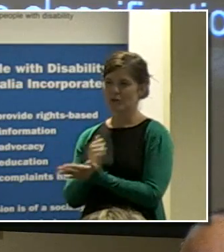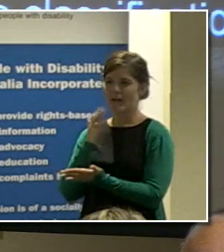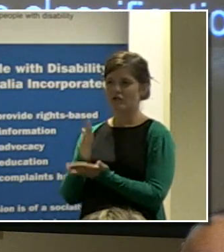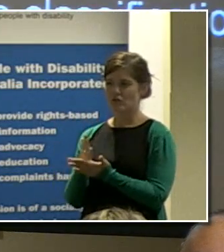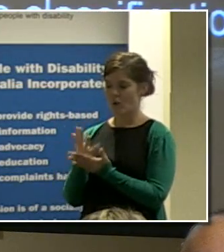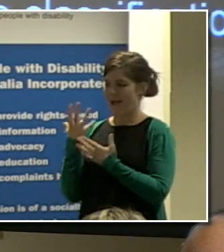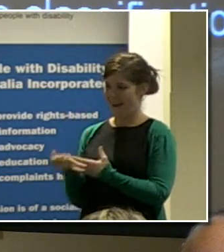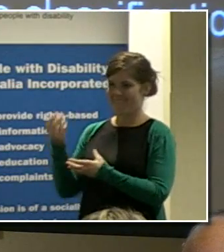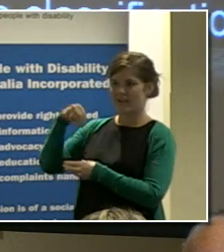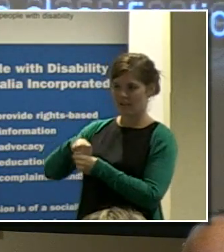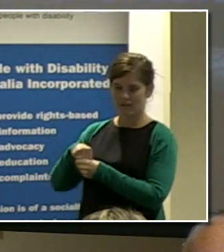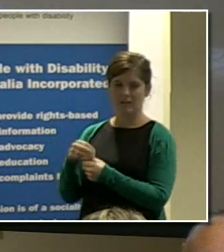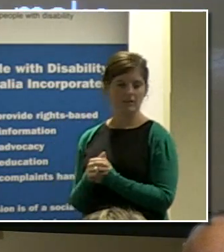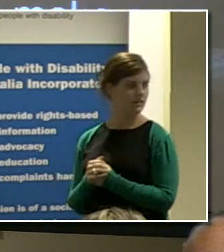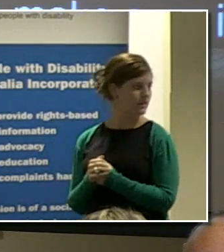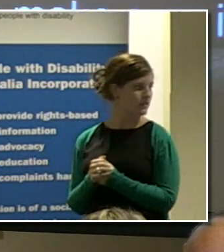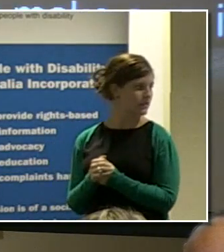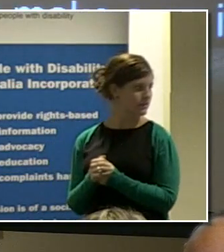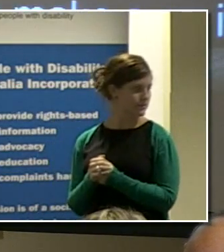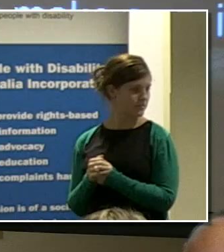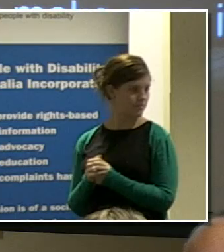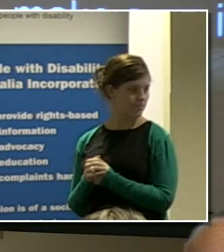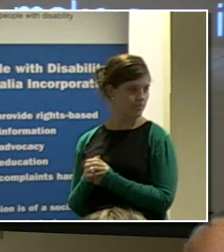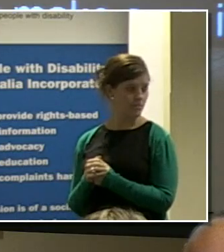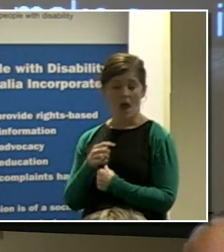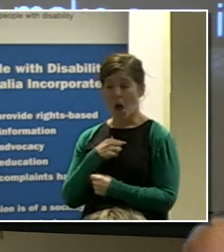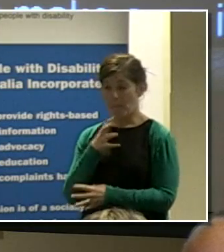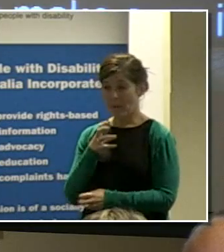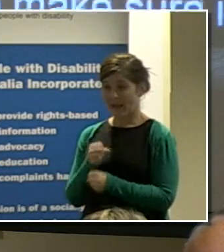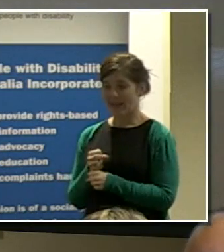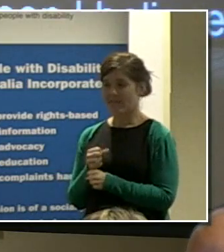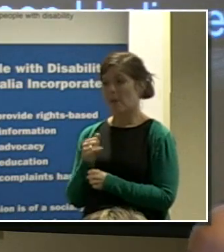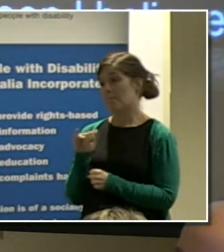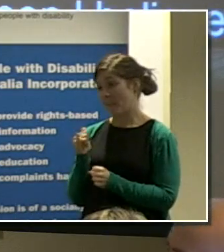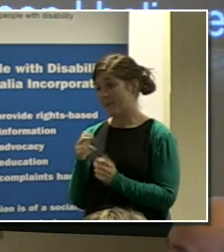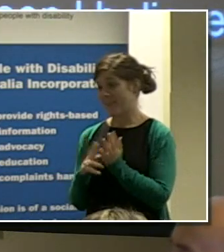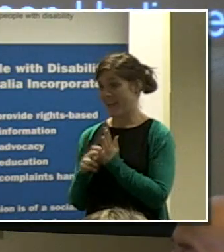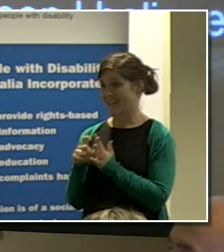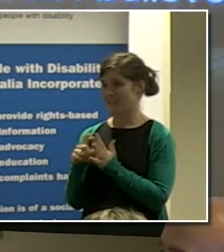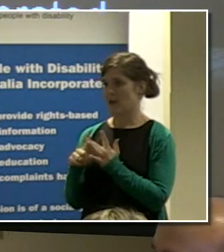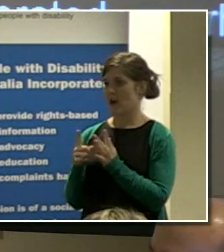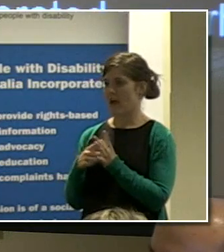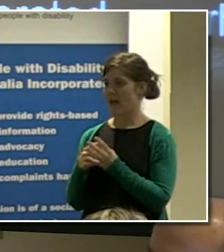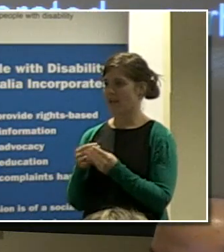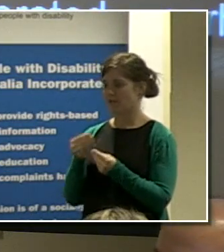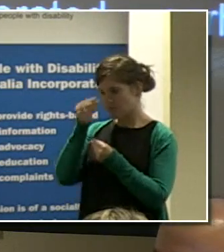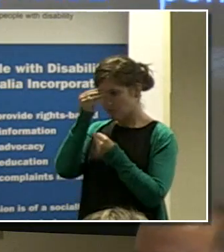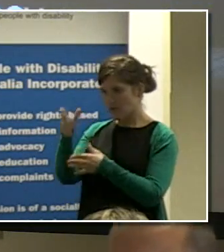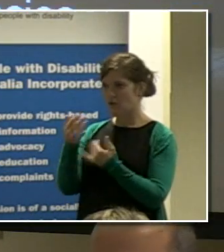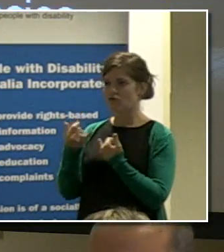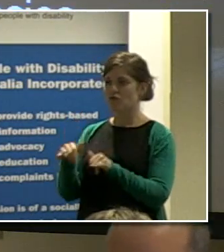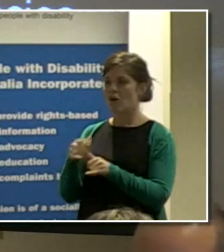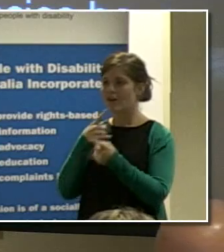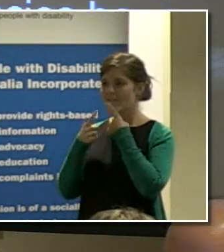And it's been, I believe, interpreted, and perhaps the agencies misinform people, that that's a limit on what you can spend